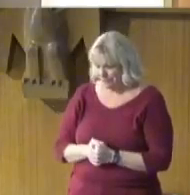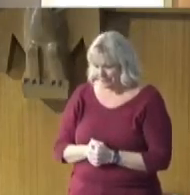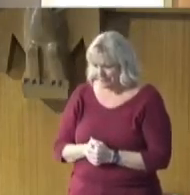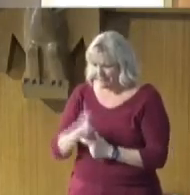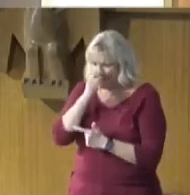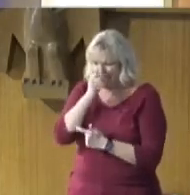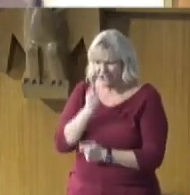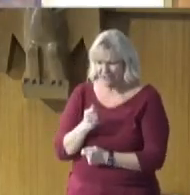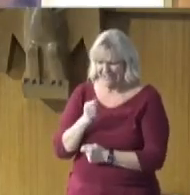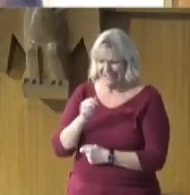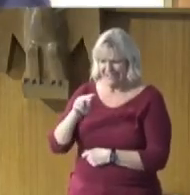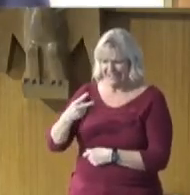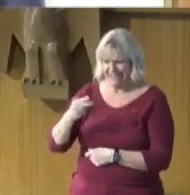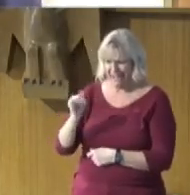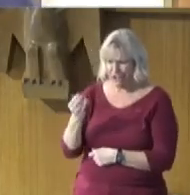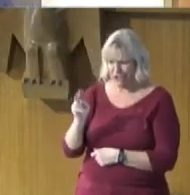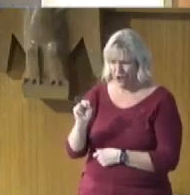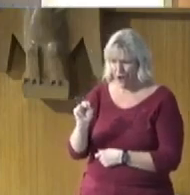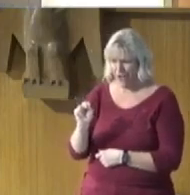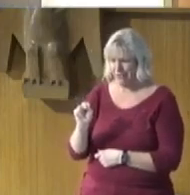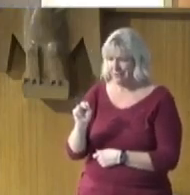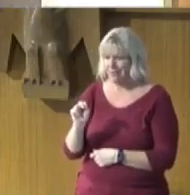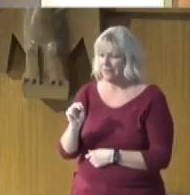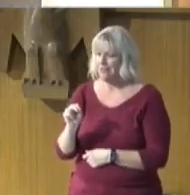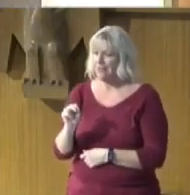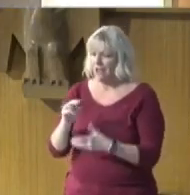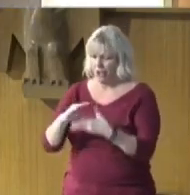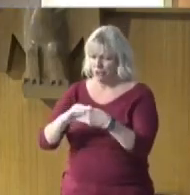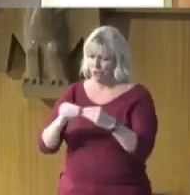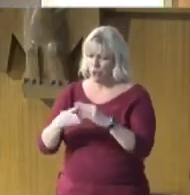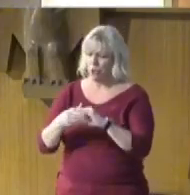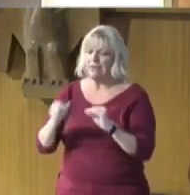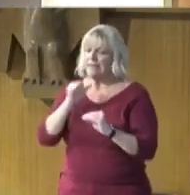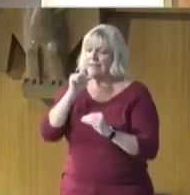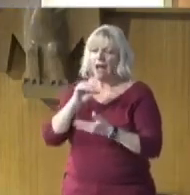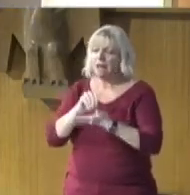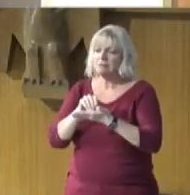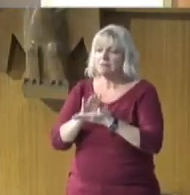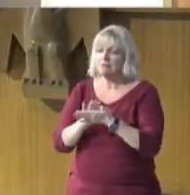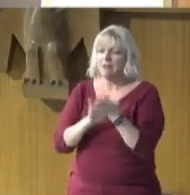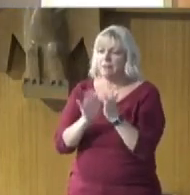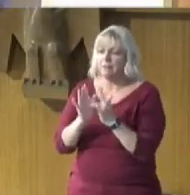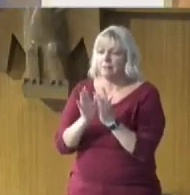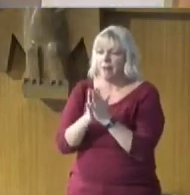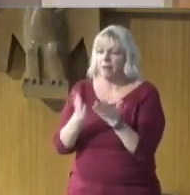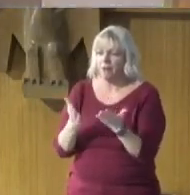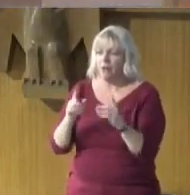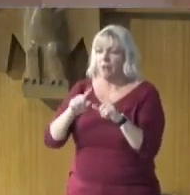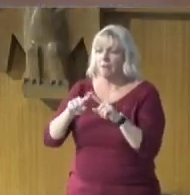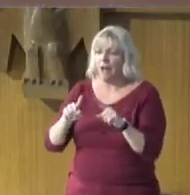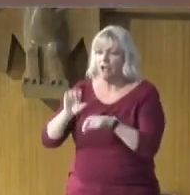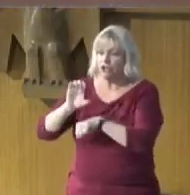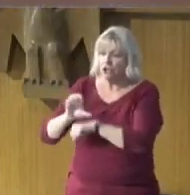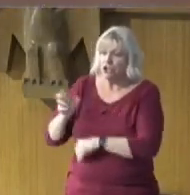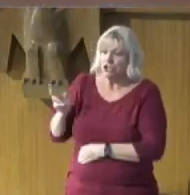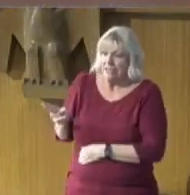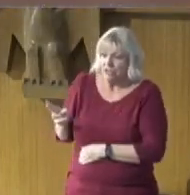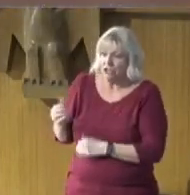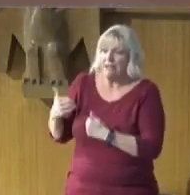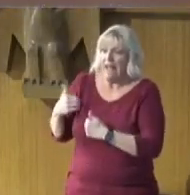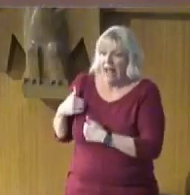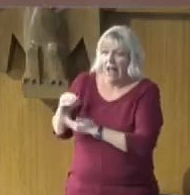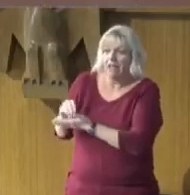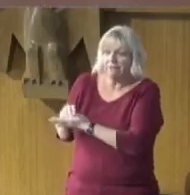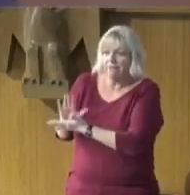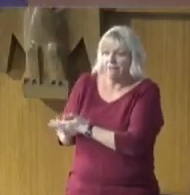book is there is a story that is not recorded in the Bible, but it is recorded deep in the annals of church history. This